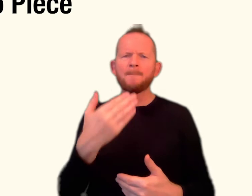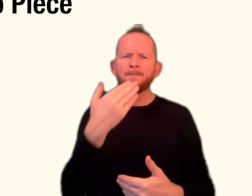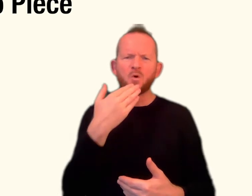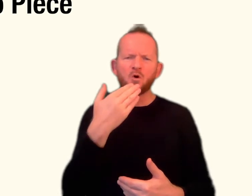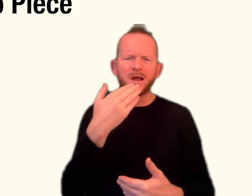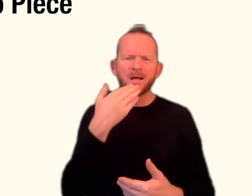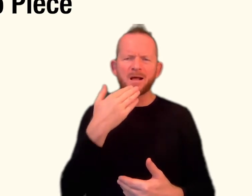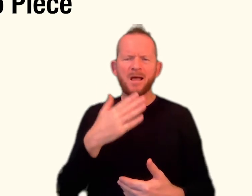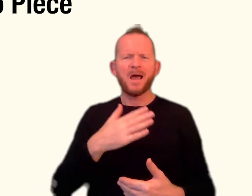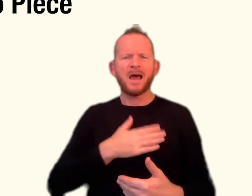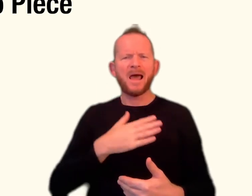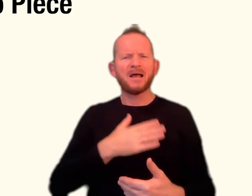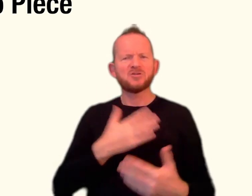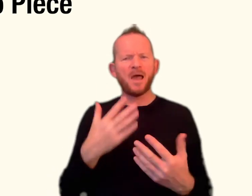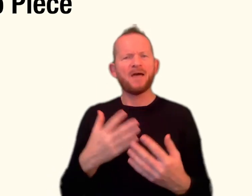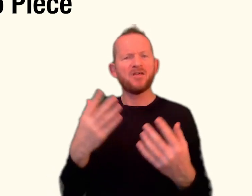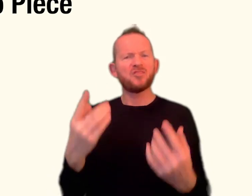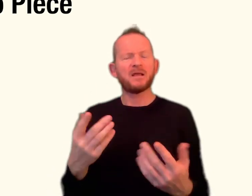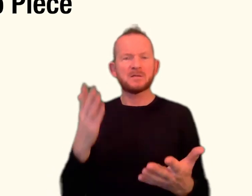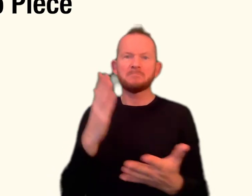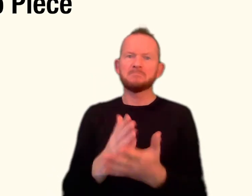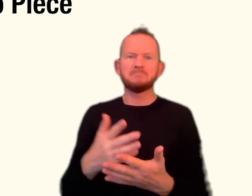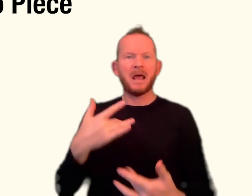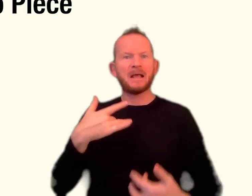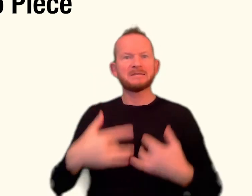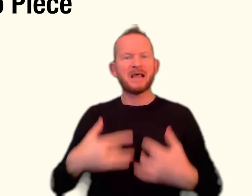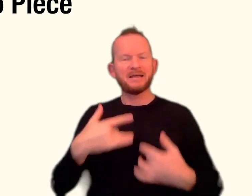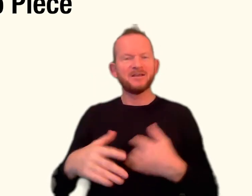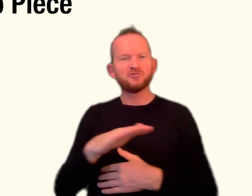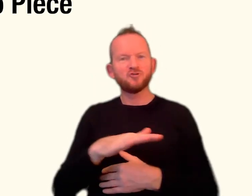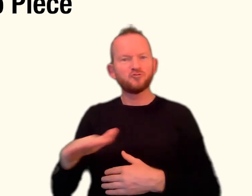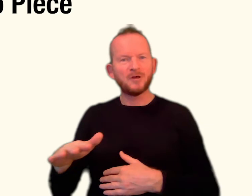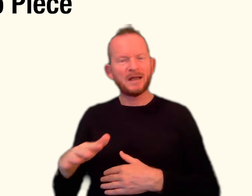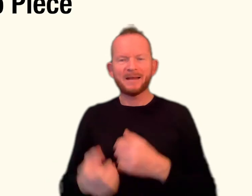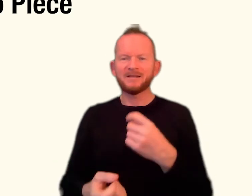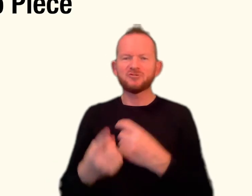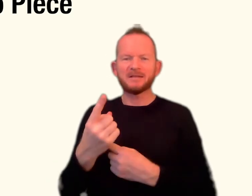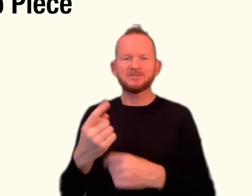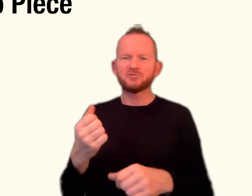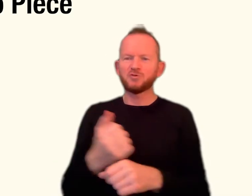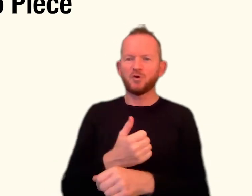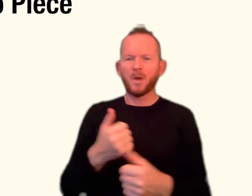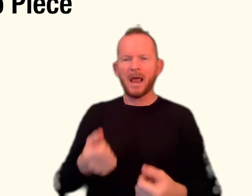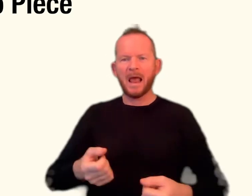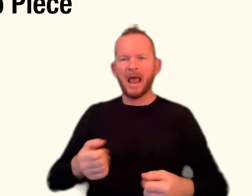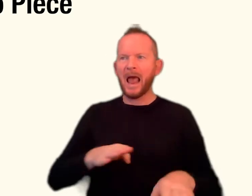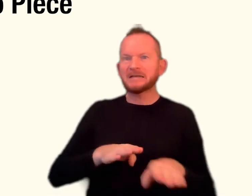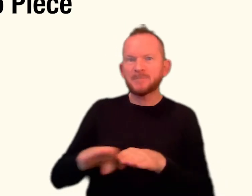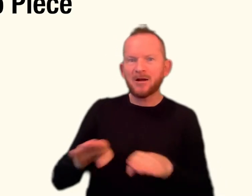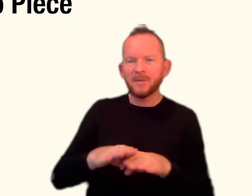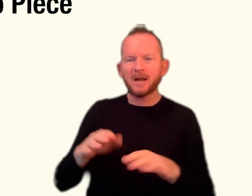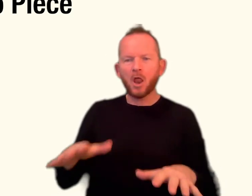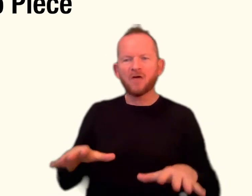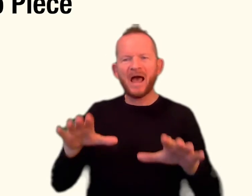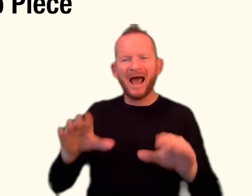have things which actually excite children, and the chance to do sort of experiments and lots of